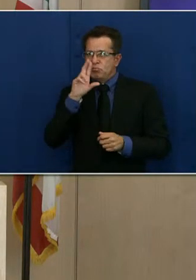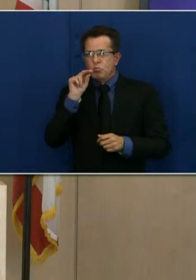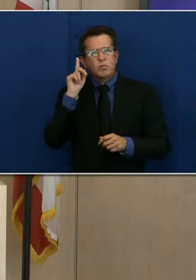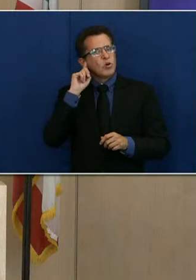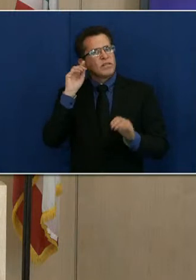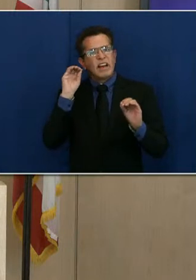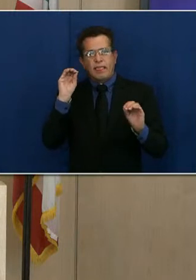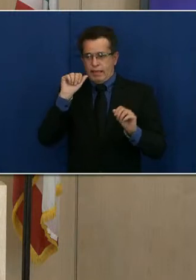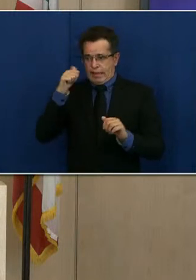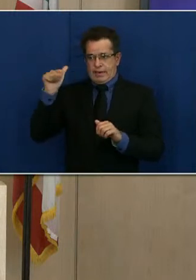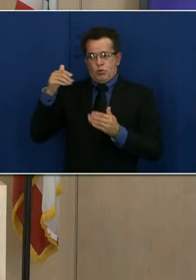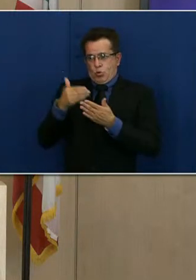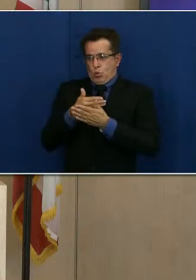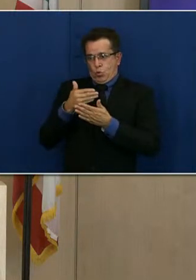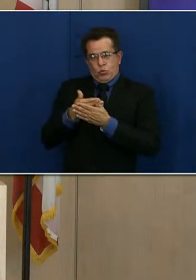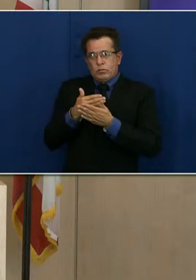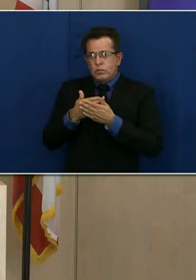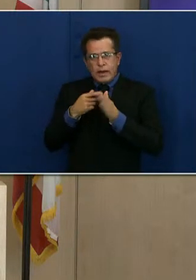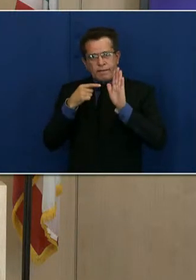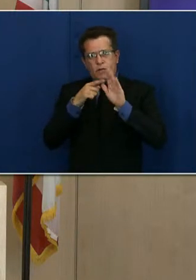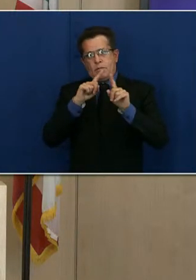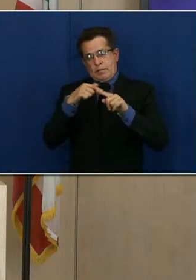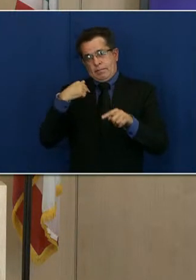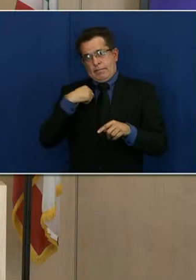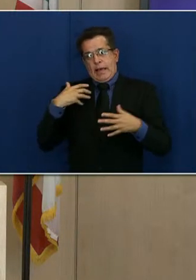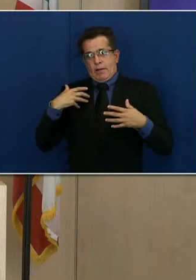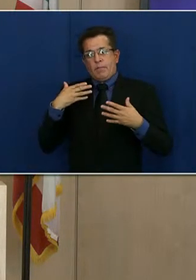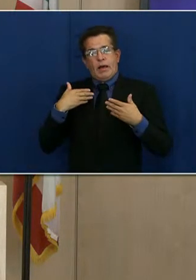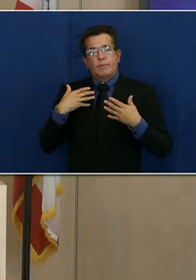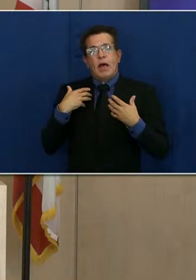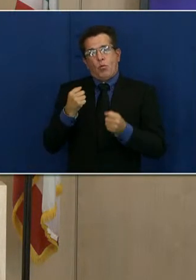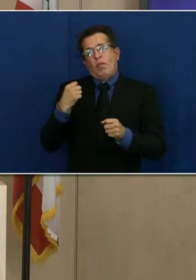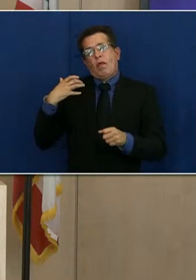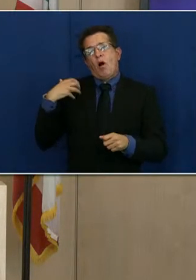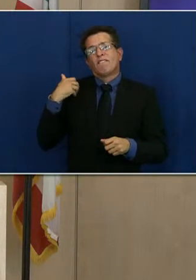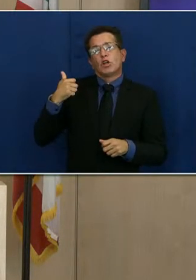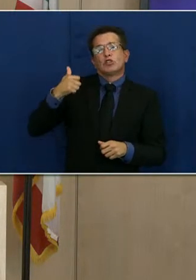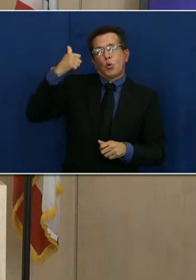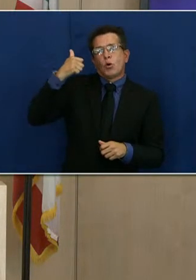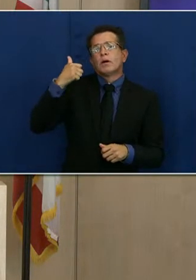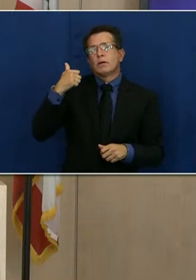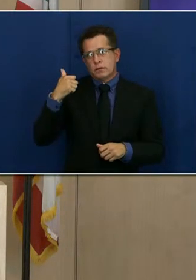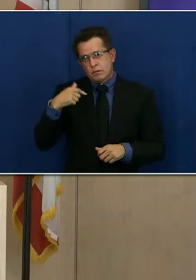information, but again, as the health officer, based on the